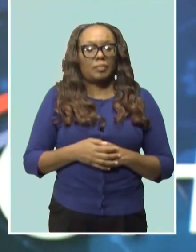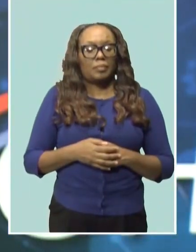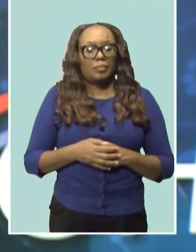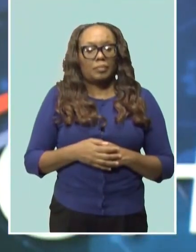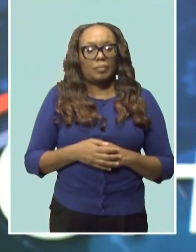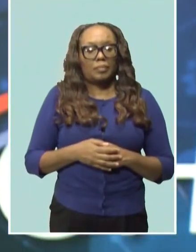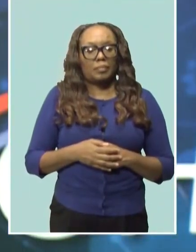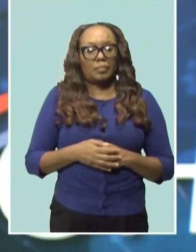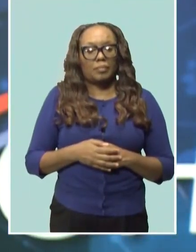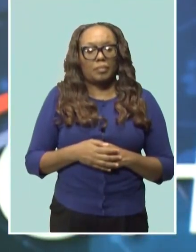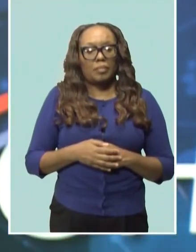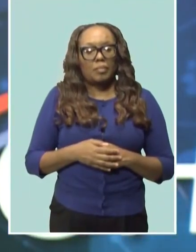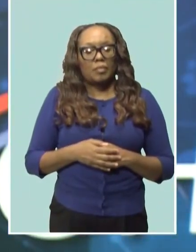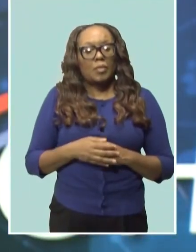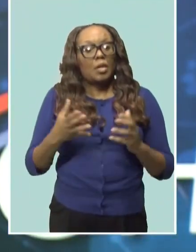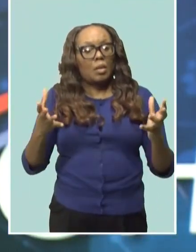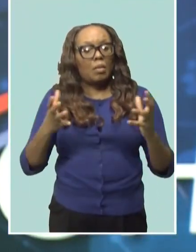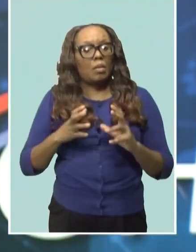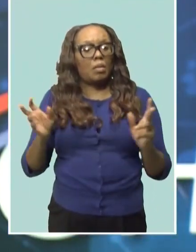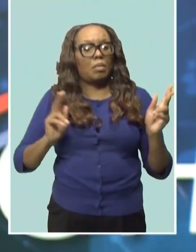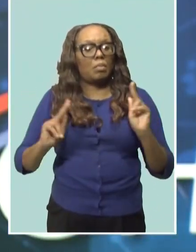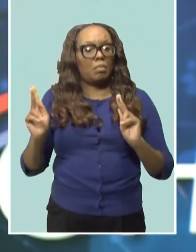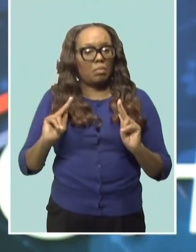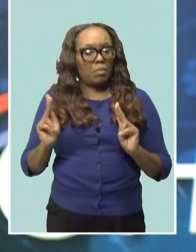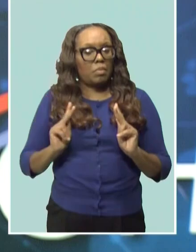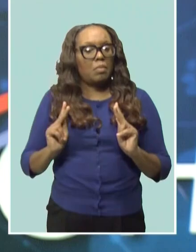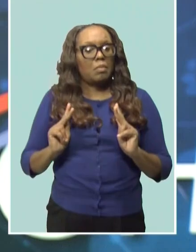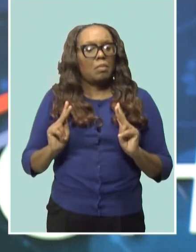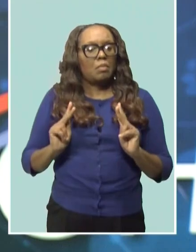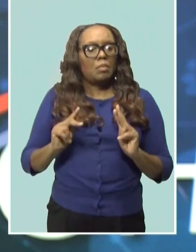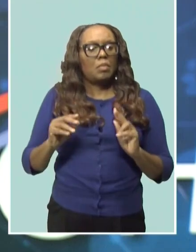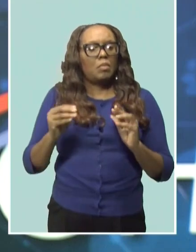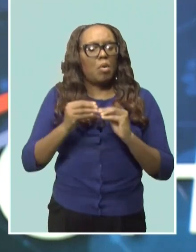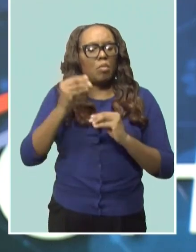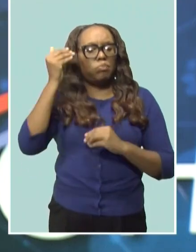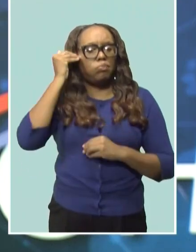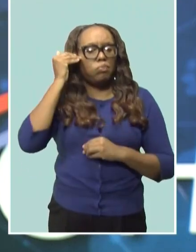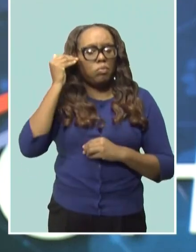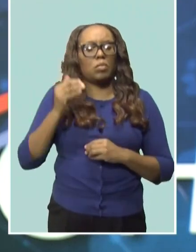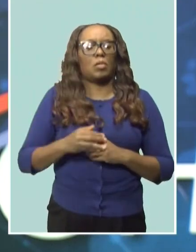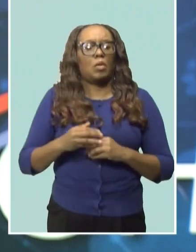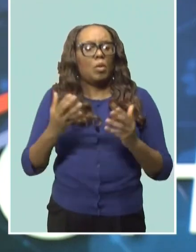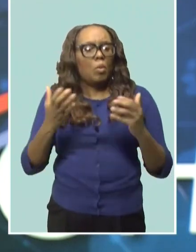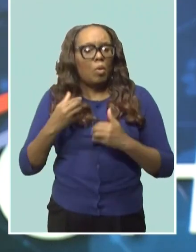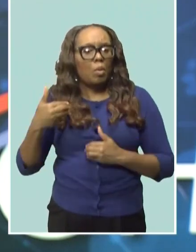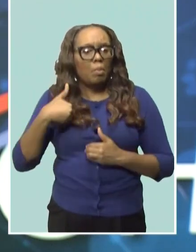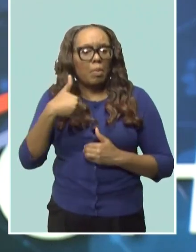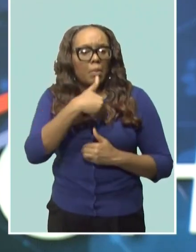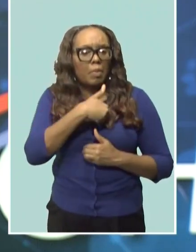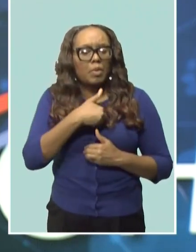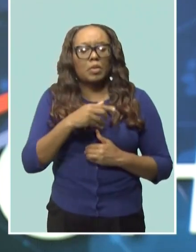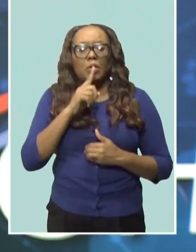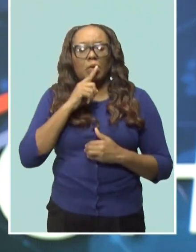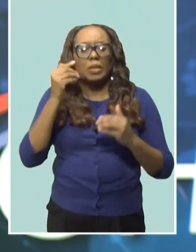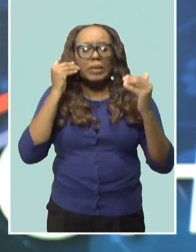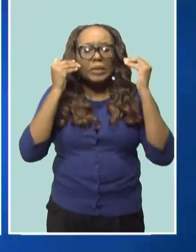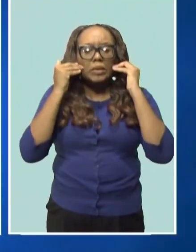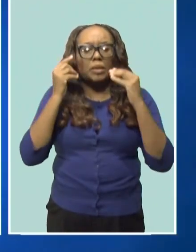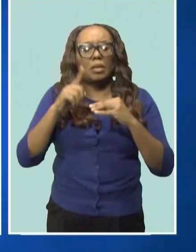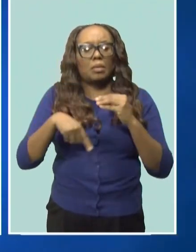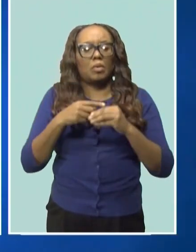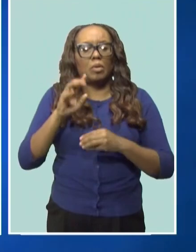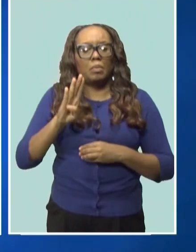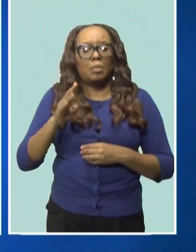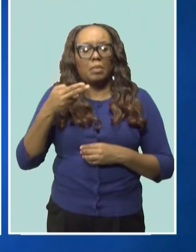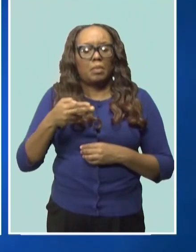Raising participation of members in the BHTA's Tourism Fund is also another concern for Mr. Griffith.